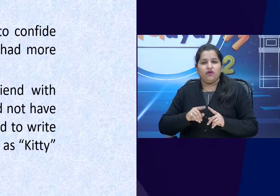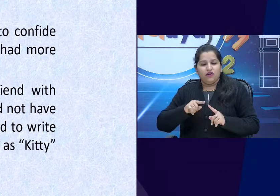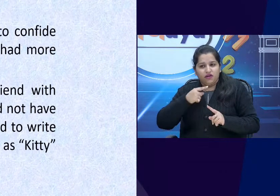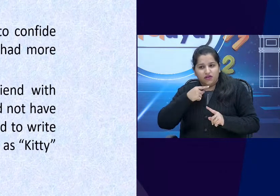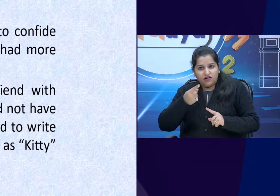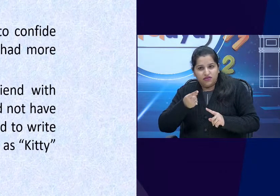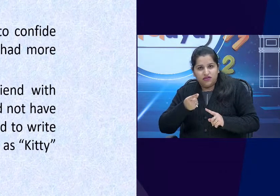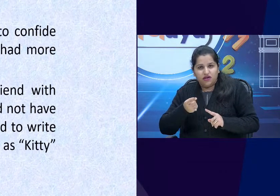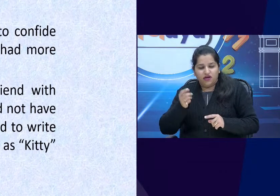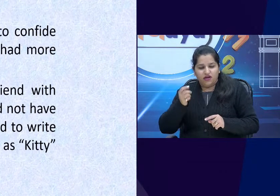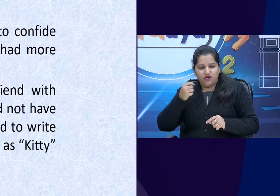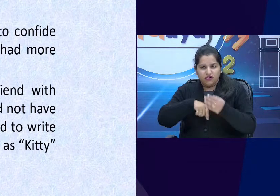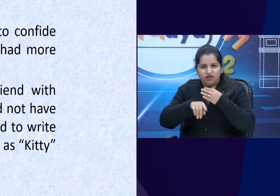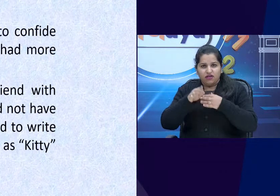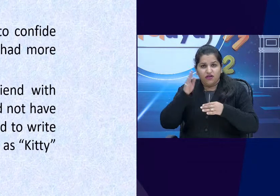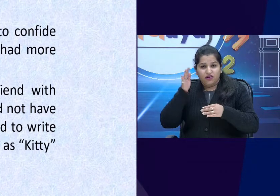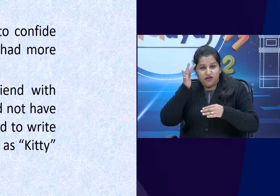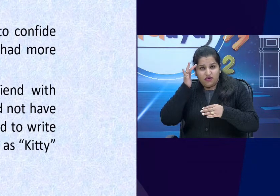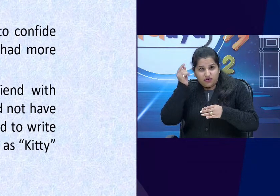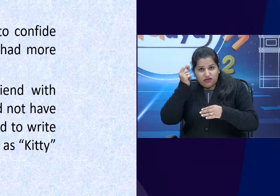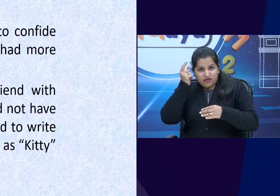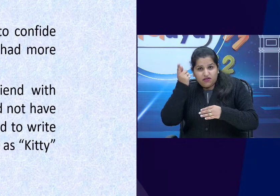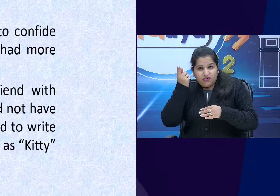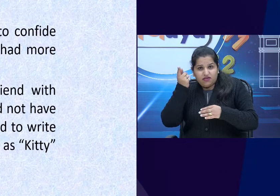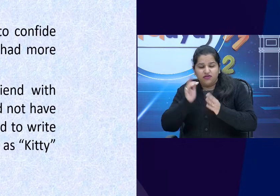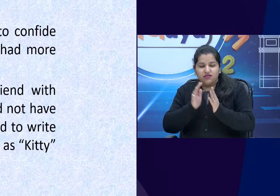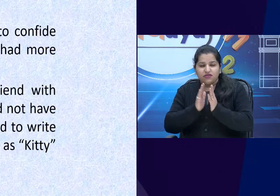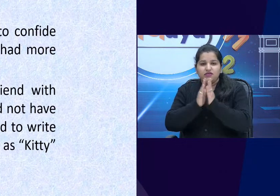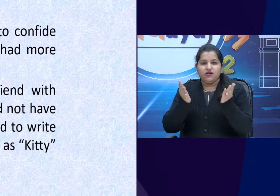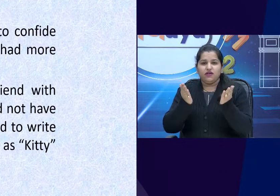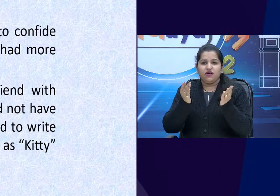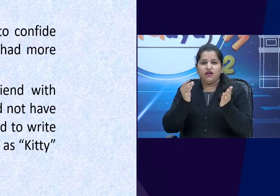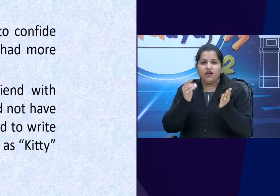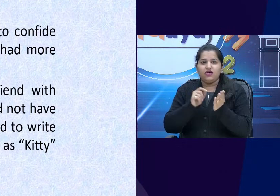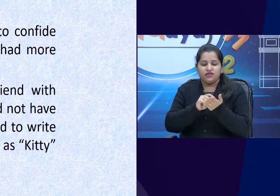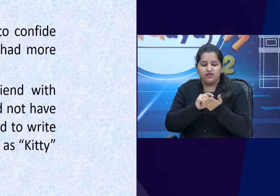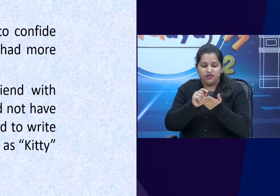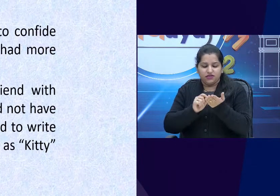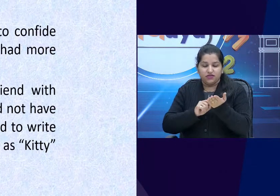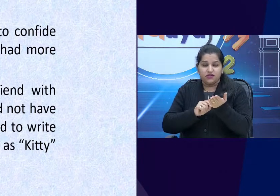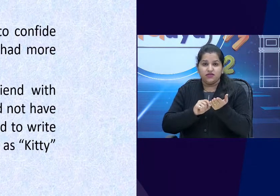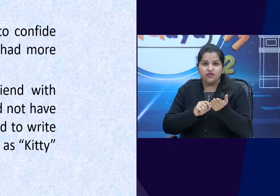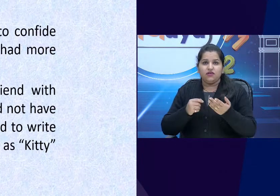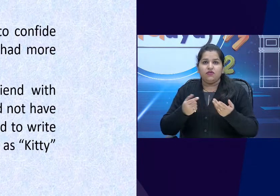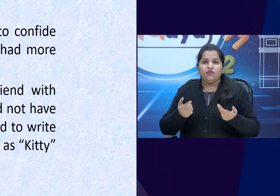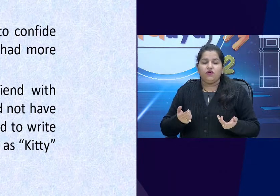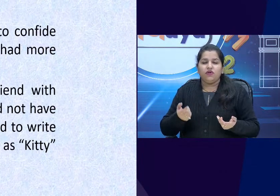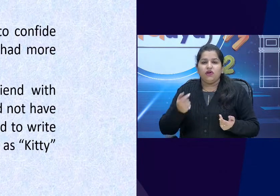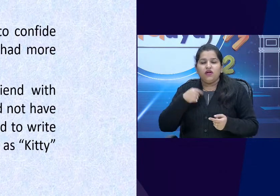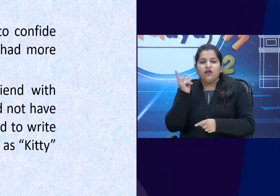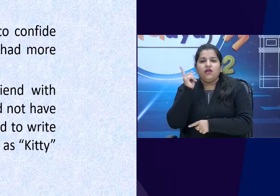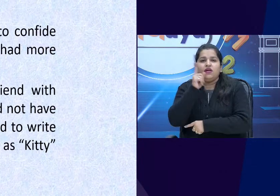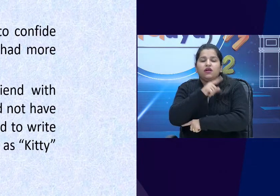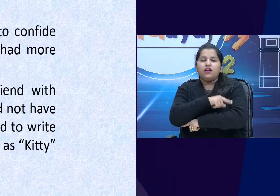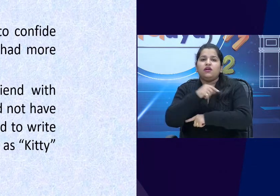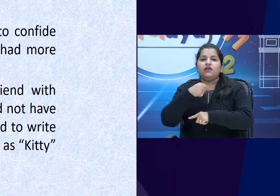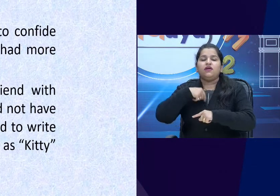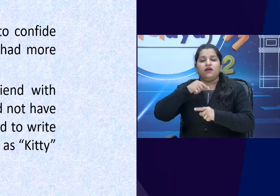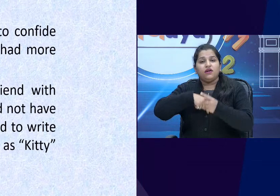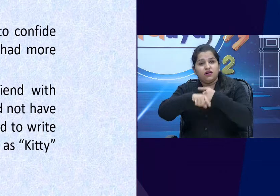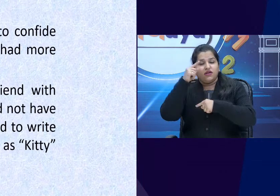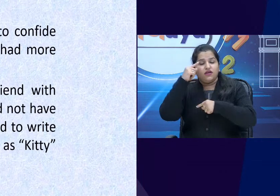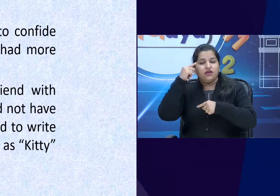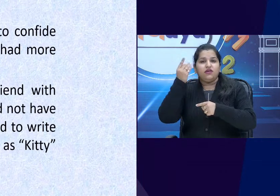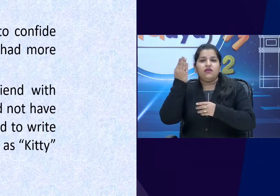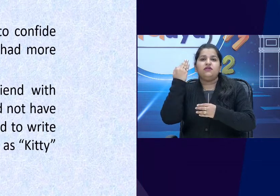she considered the diary and considered her diary as a very great friend. In the days to come, and as the